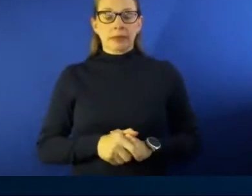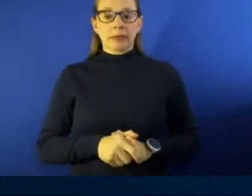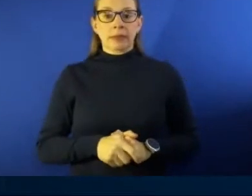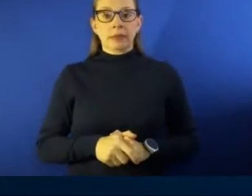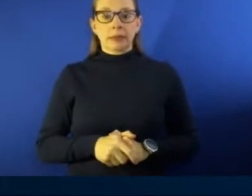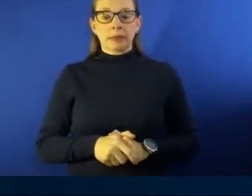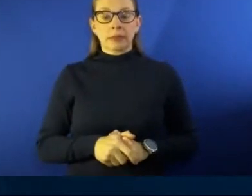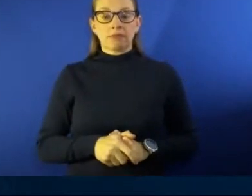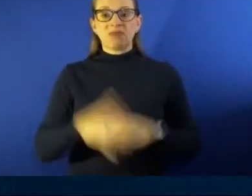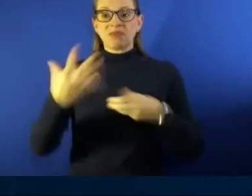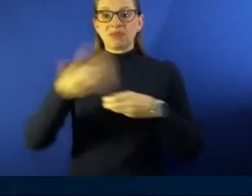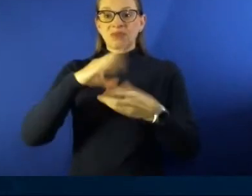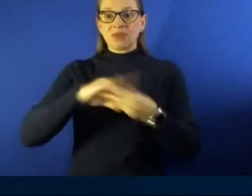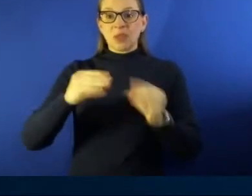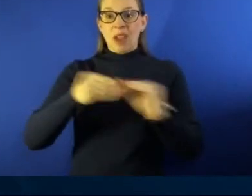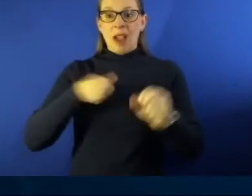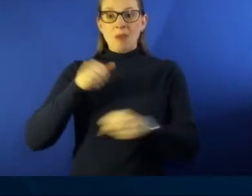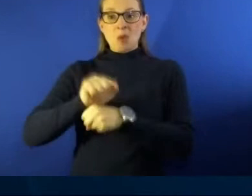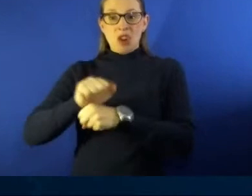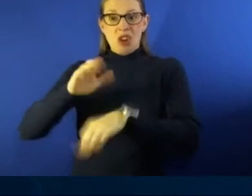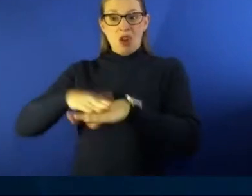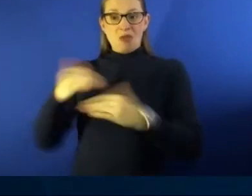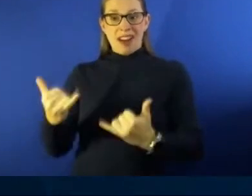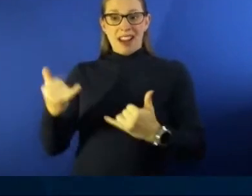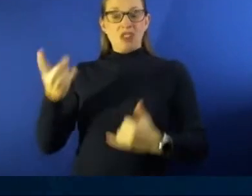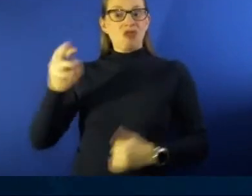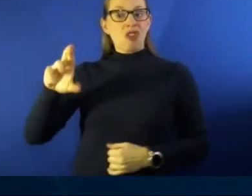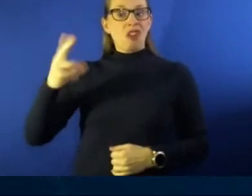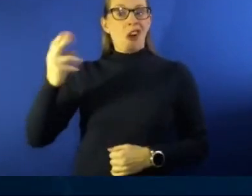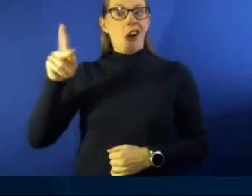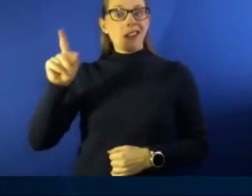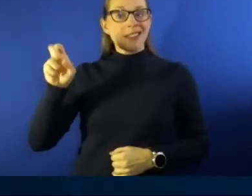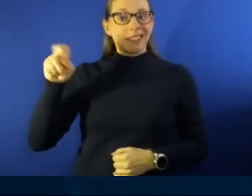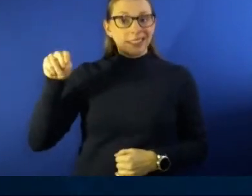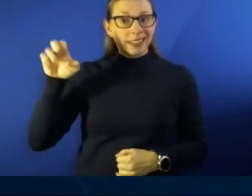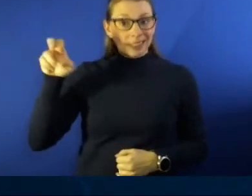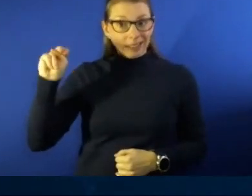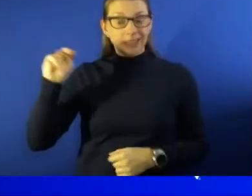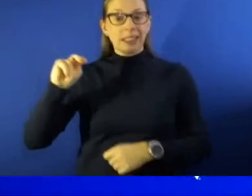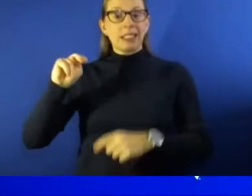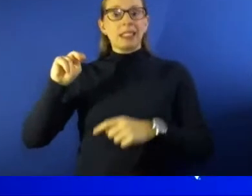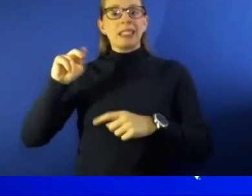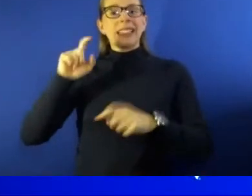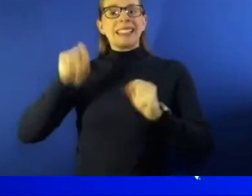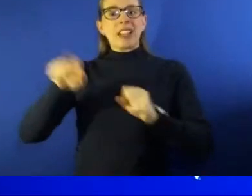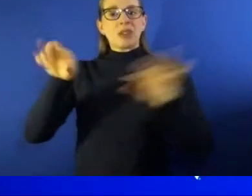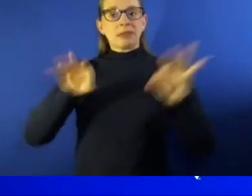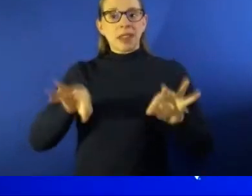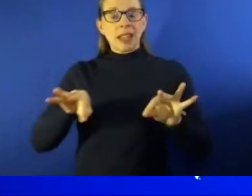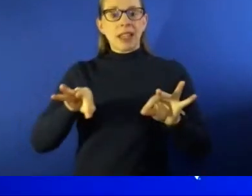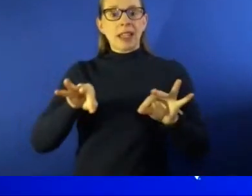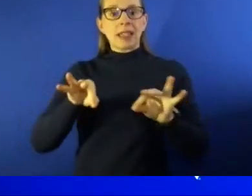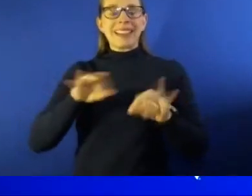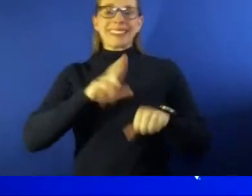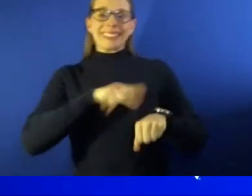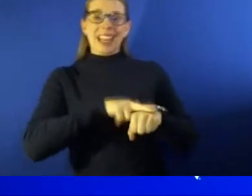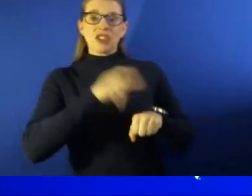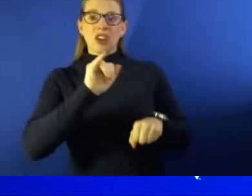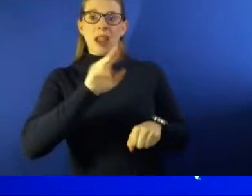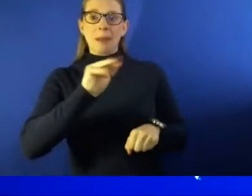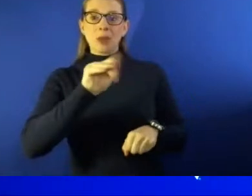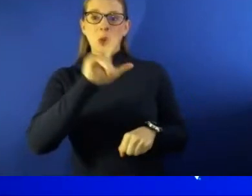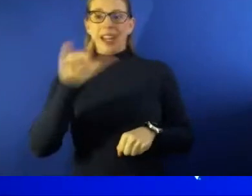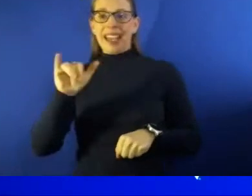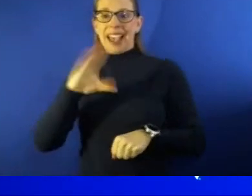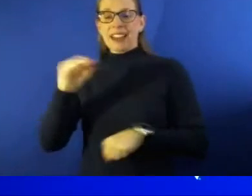it involves a story I'm working on right now. Dr. Hawkinson, can you talk again about the differences between so-called natural immunity and the vaccine